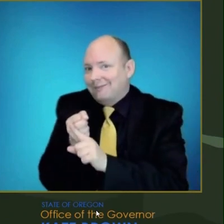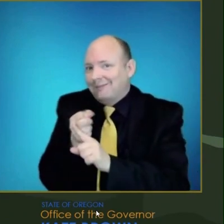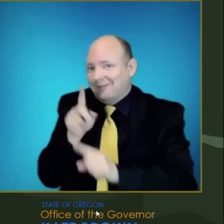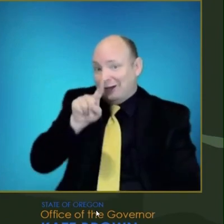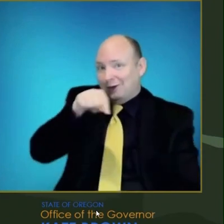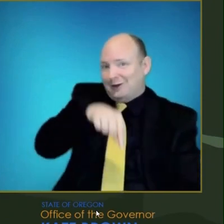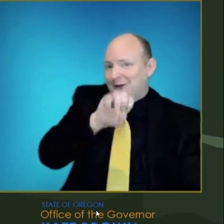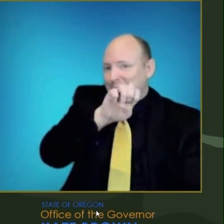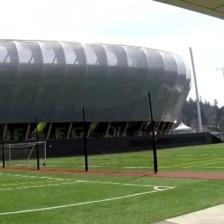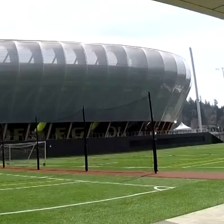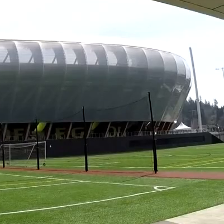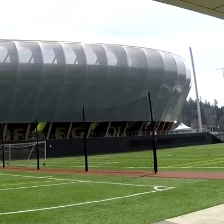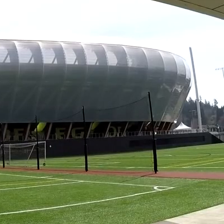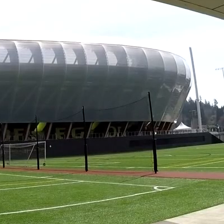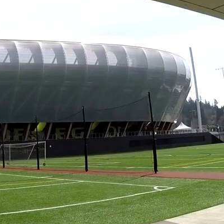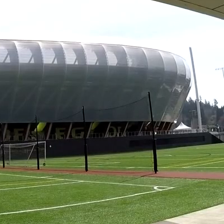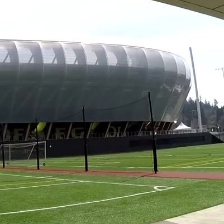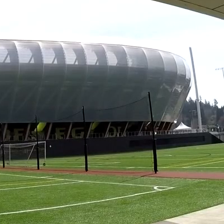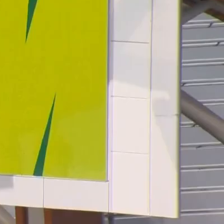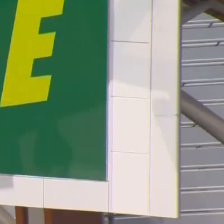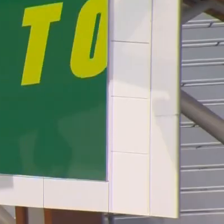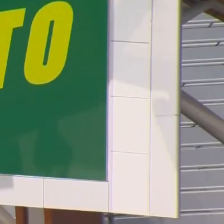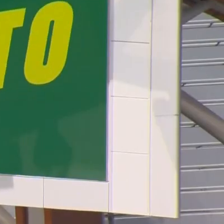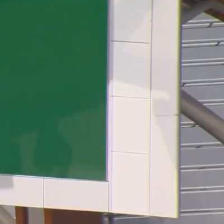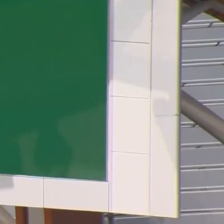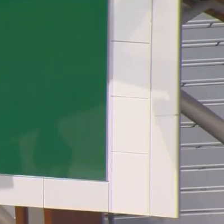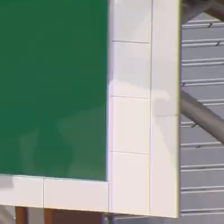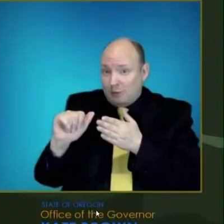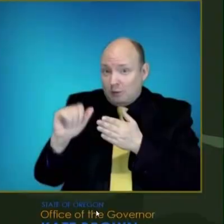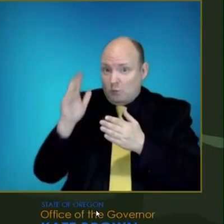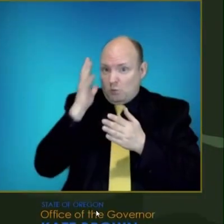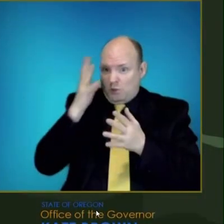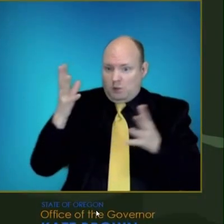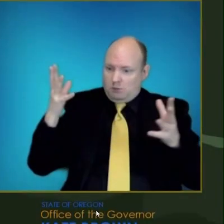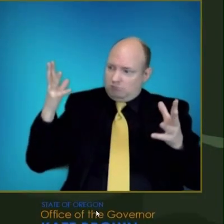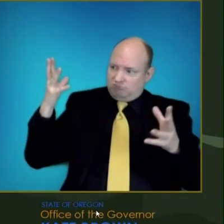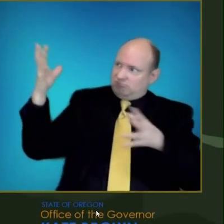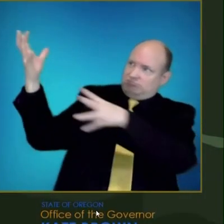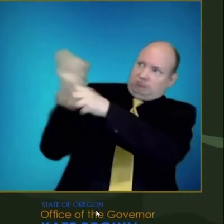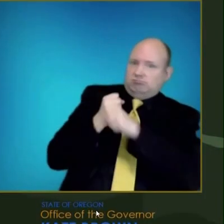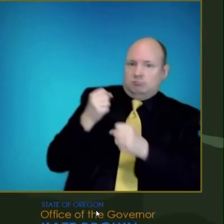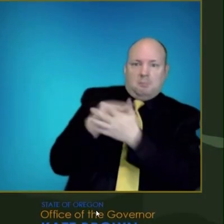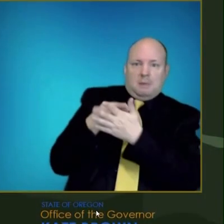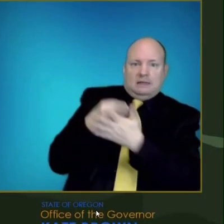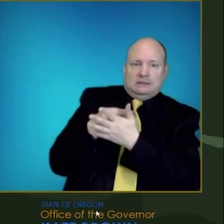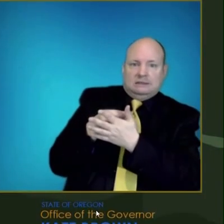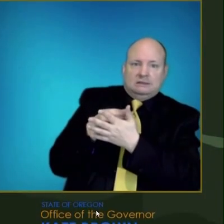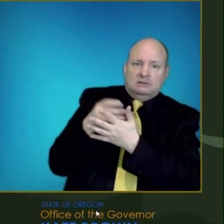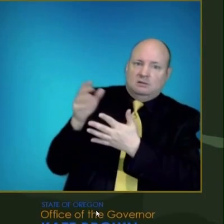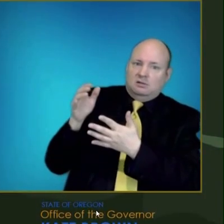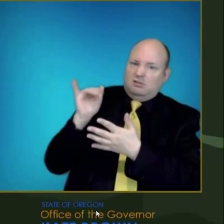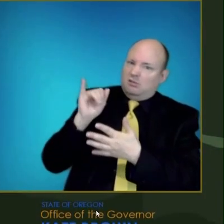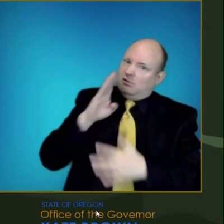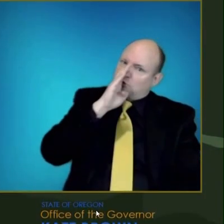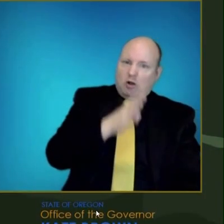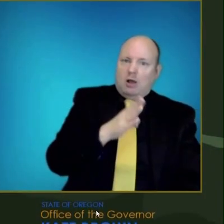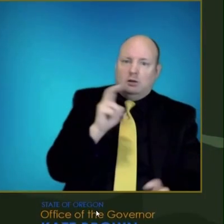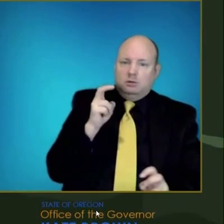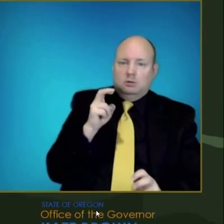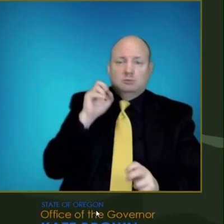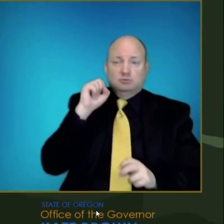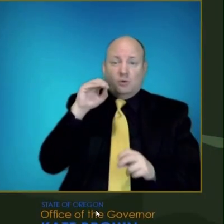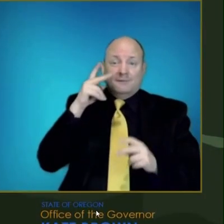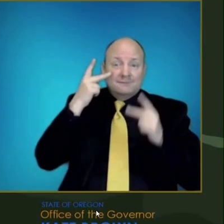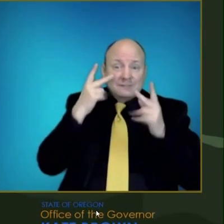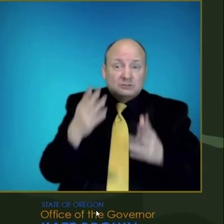the entire state of Oregon. How much money could get pumped into the local economy? You look at the spending by visitors and the event